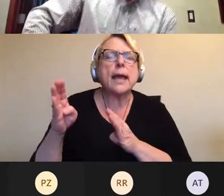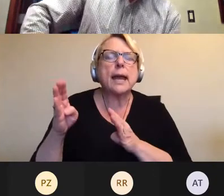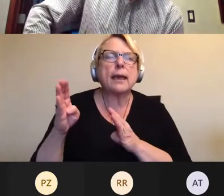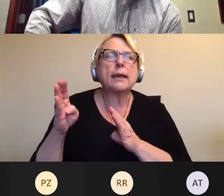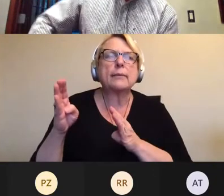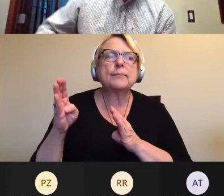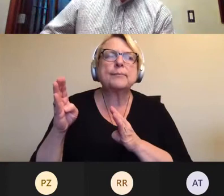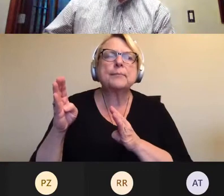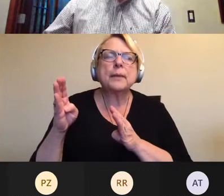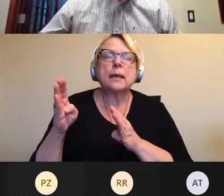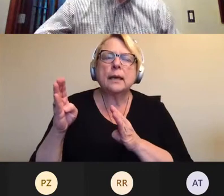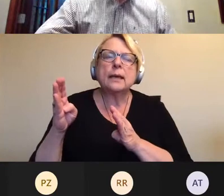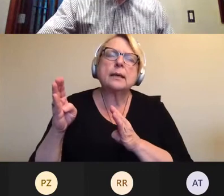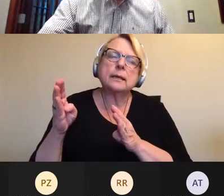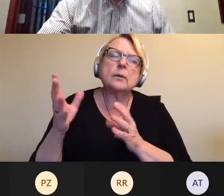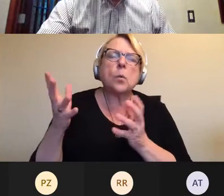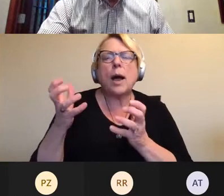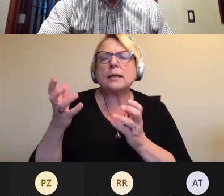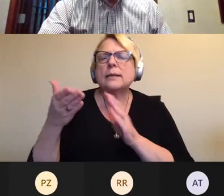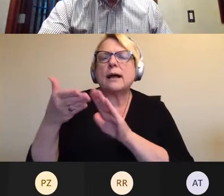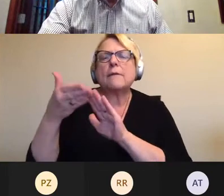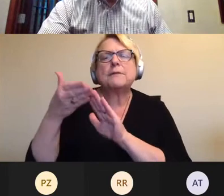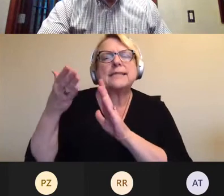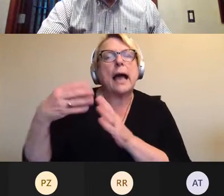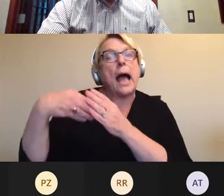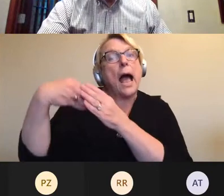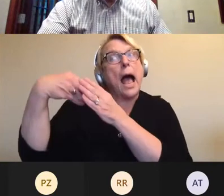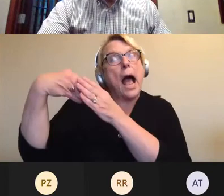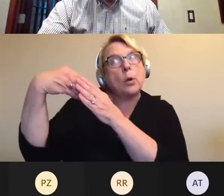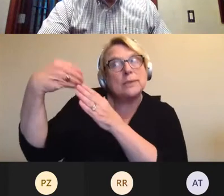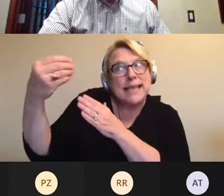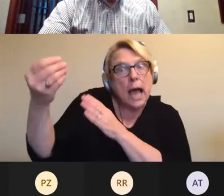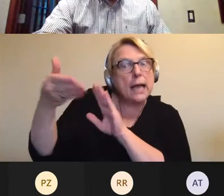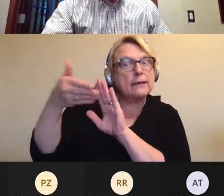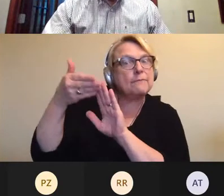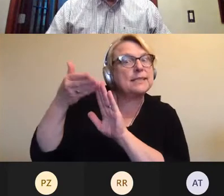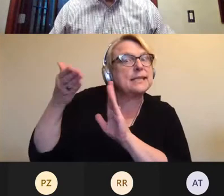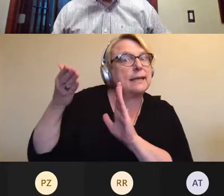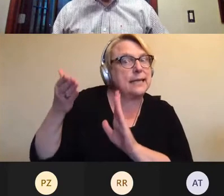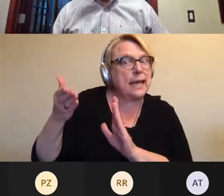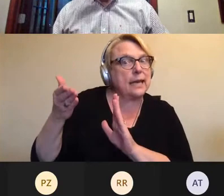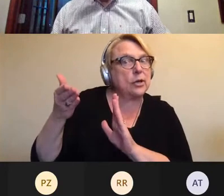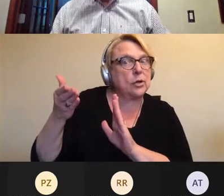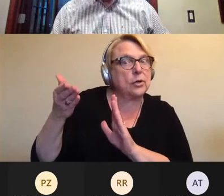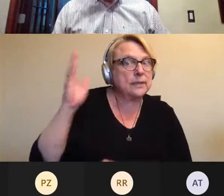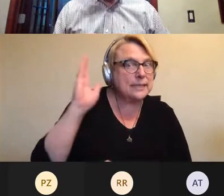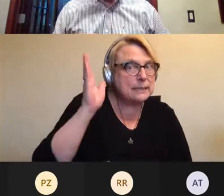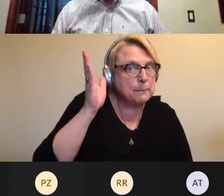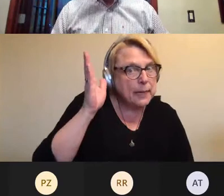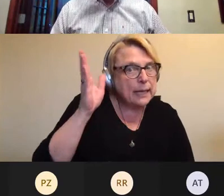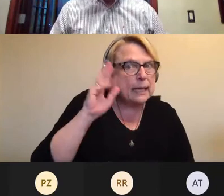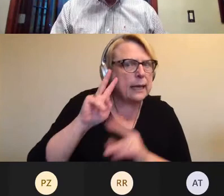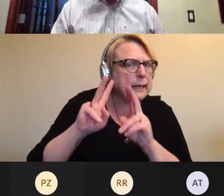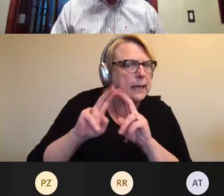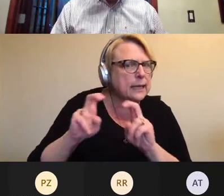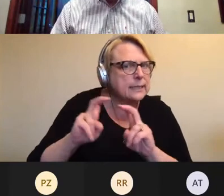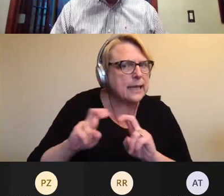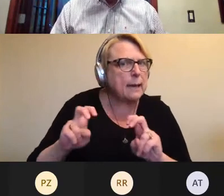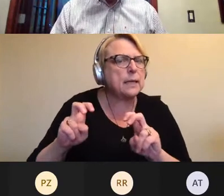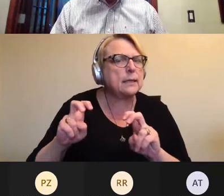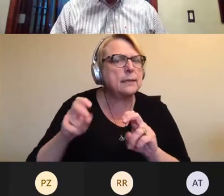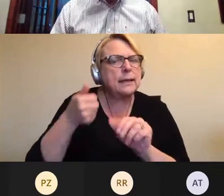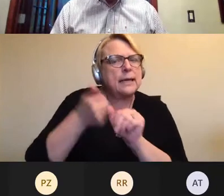a facilitator from outside of our circle, so to speak, just examine the functionality of each